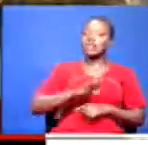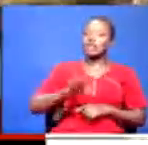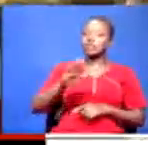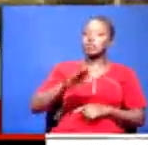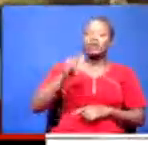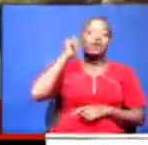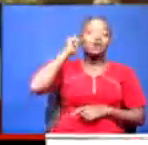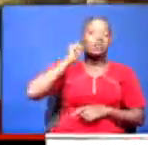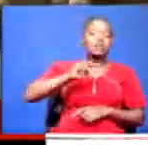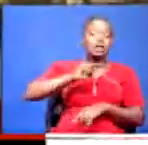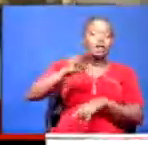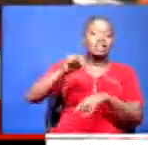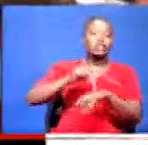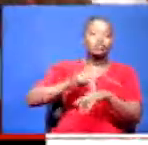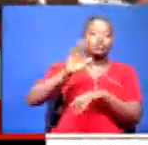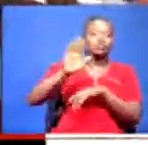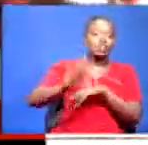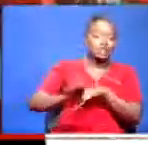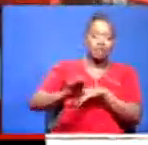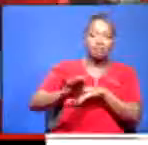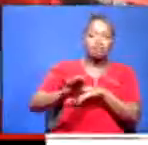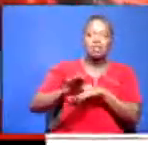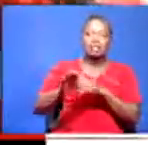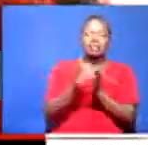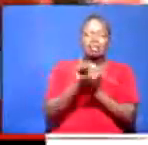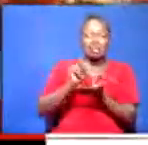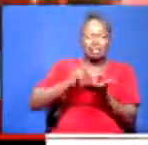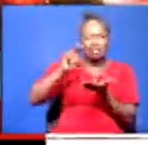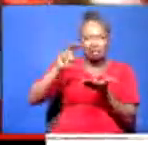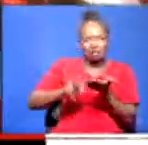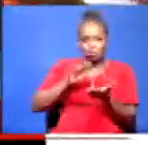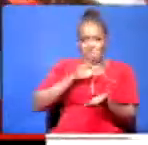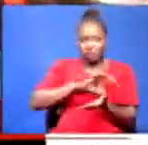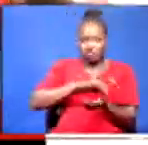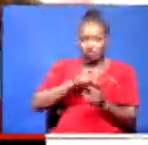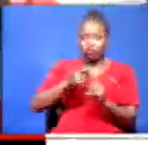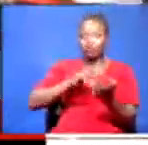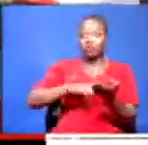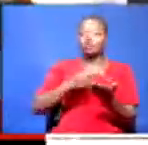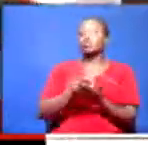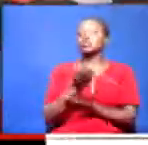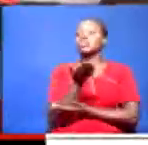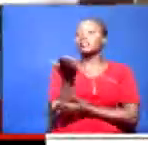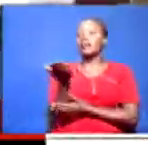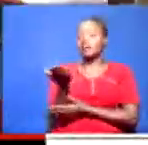National Reserve are lamenting reduced benefit from the resource.